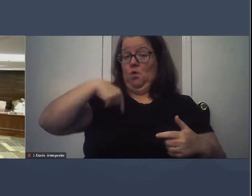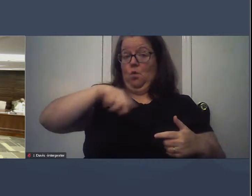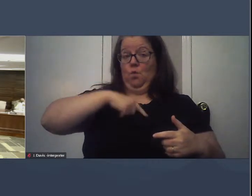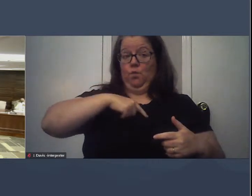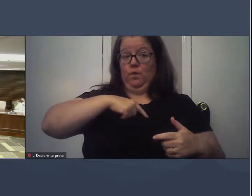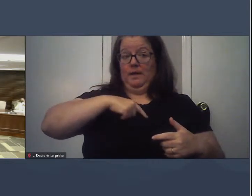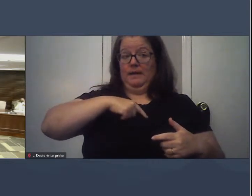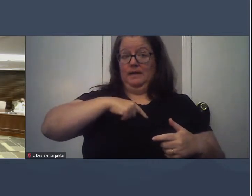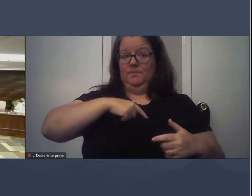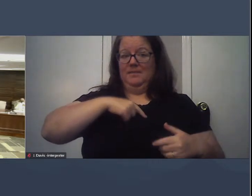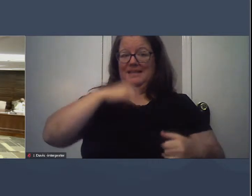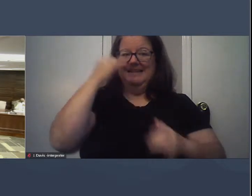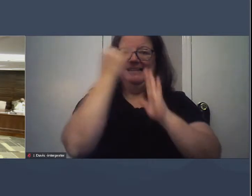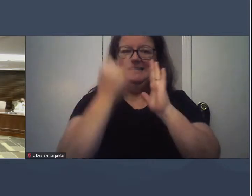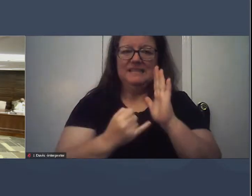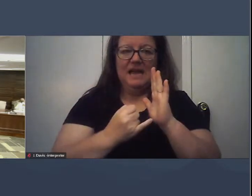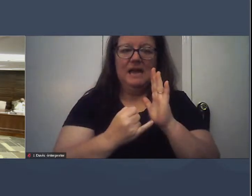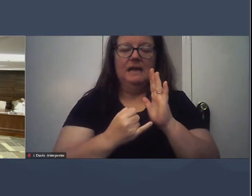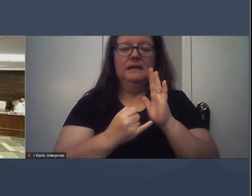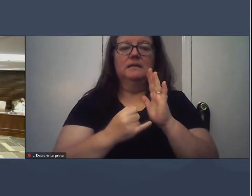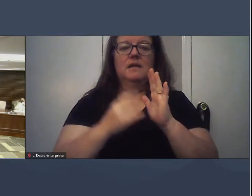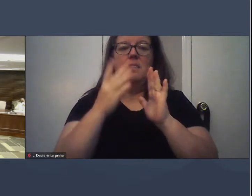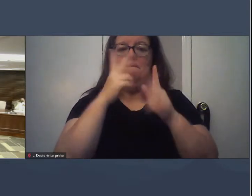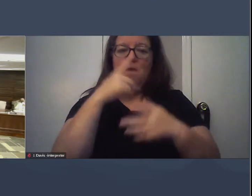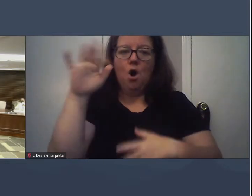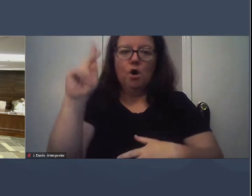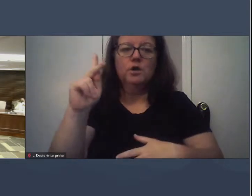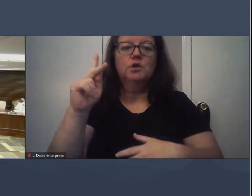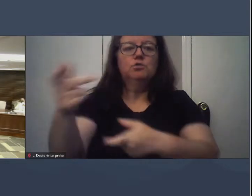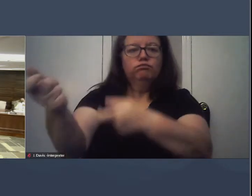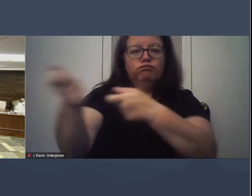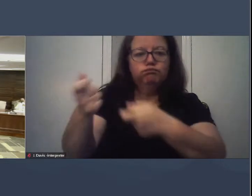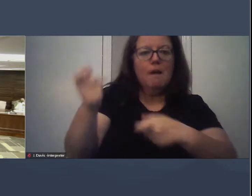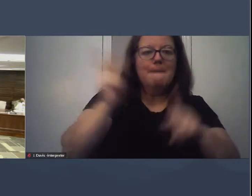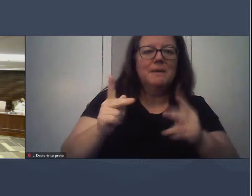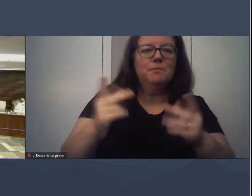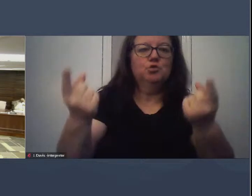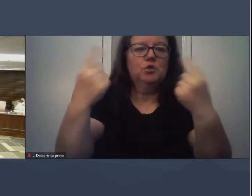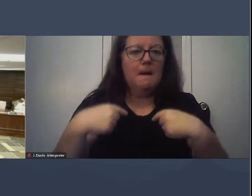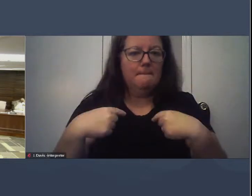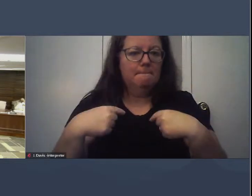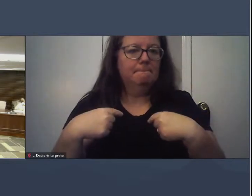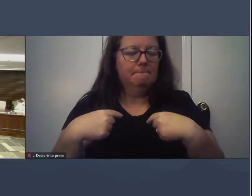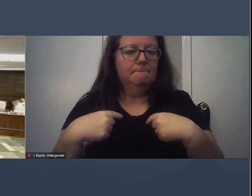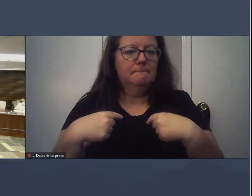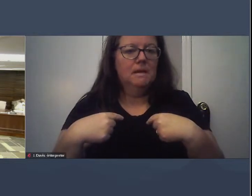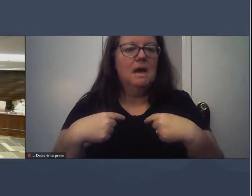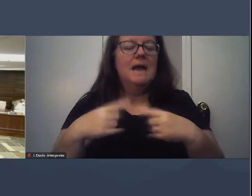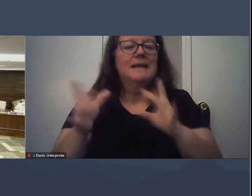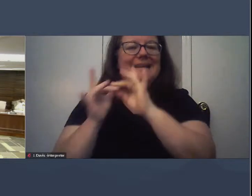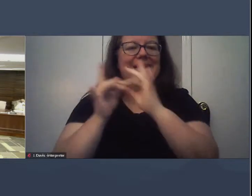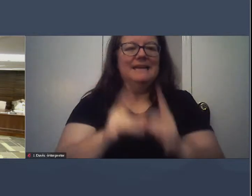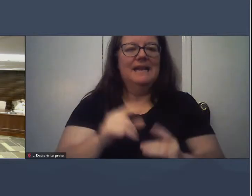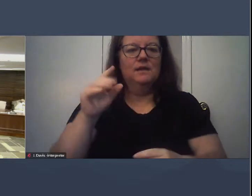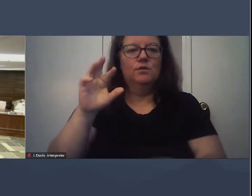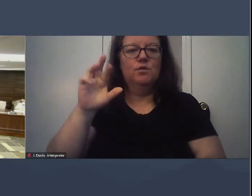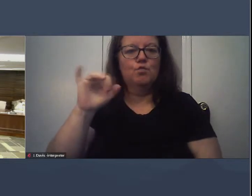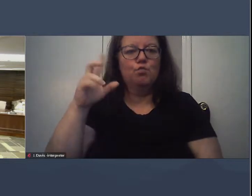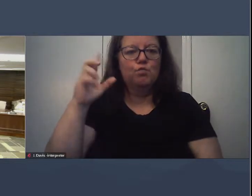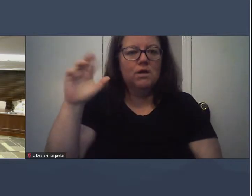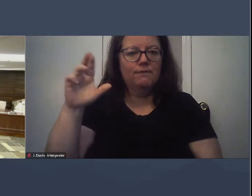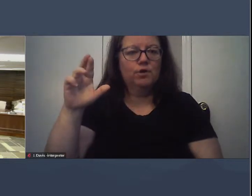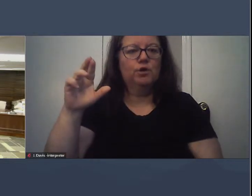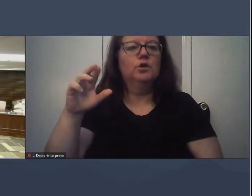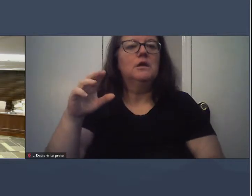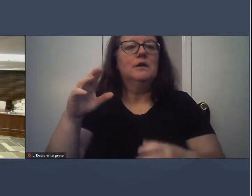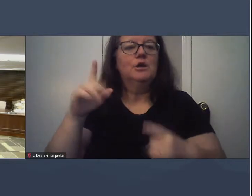elevated this park to increase park participation and connect the river to downtown. One of the most important things when we